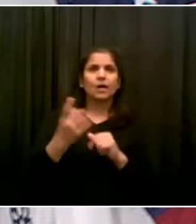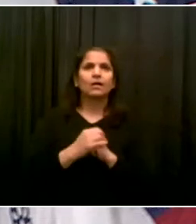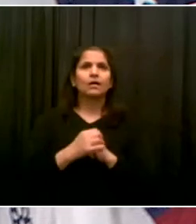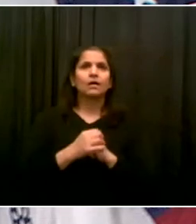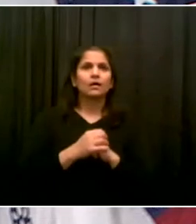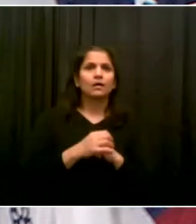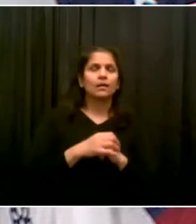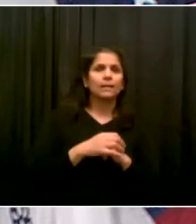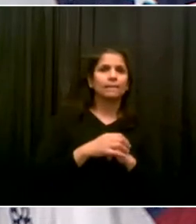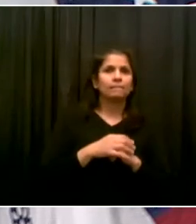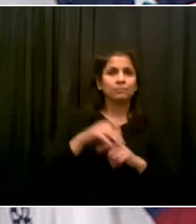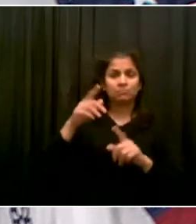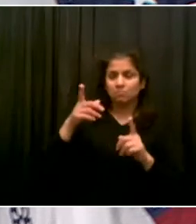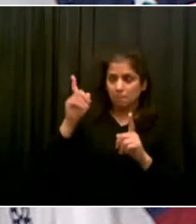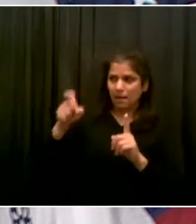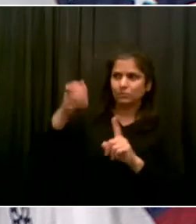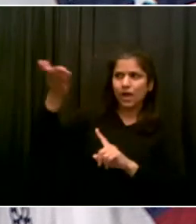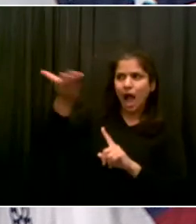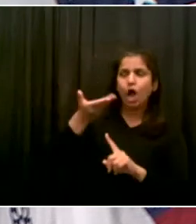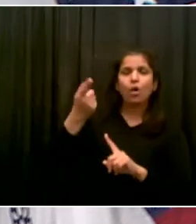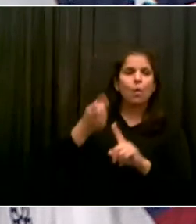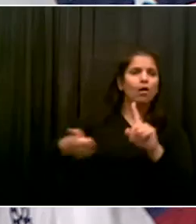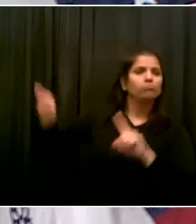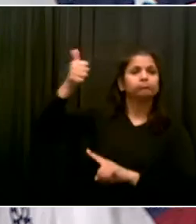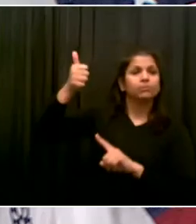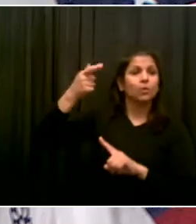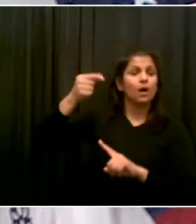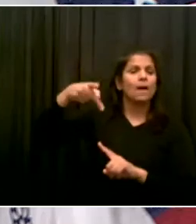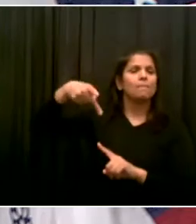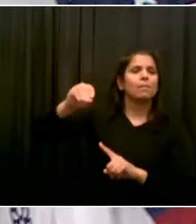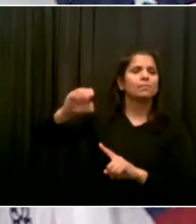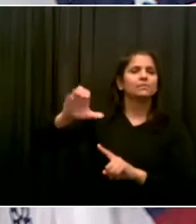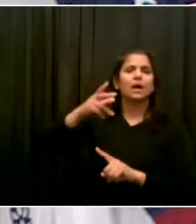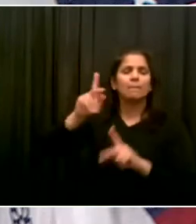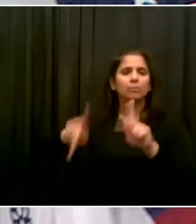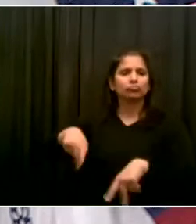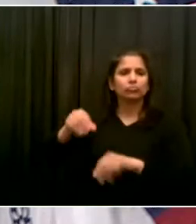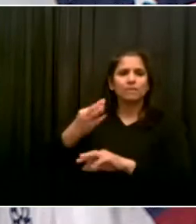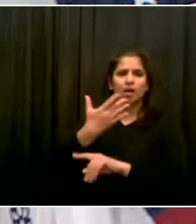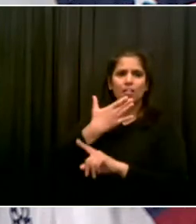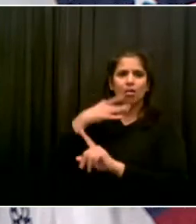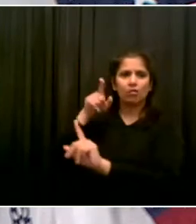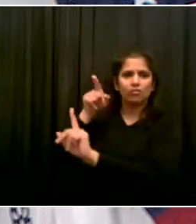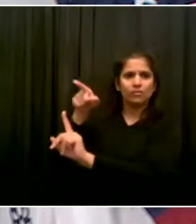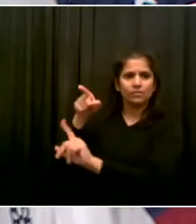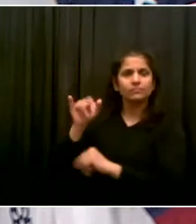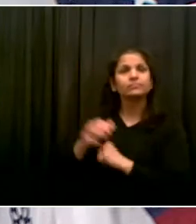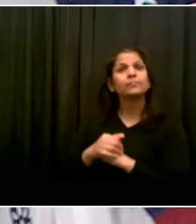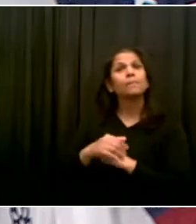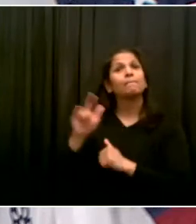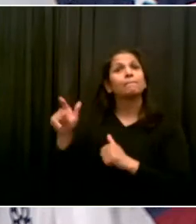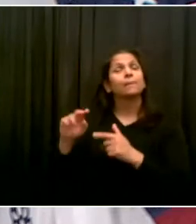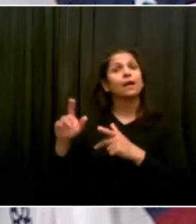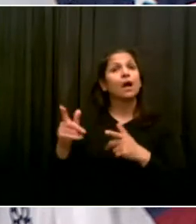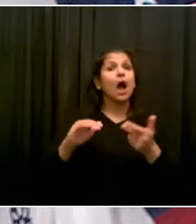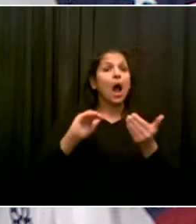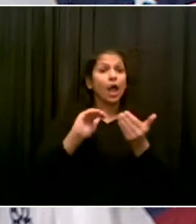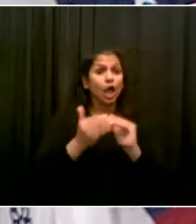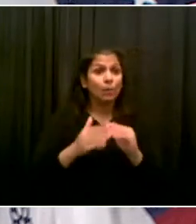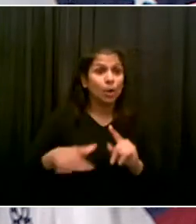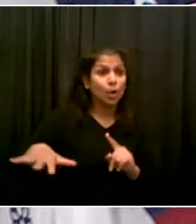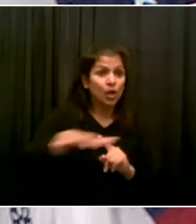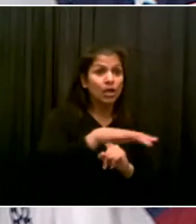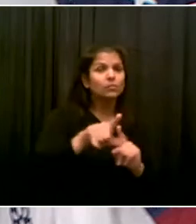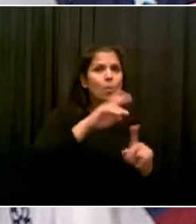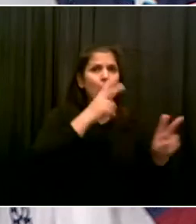ensure community input in the selection of precinct commanders will help and also give more faith in communities. I think all of these things are needed.